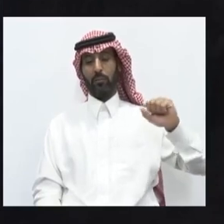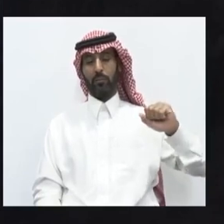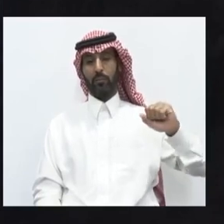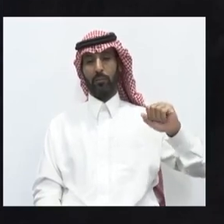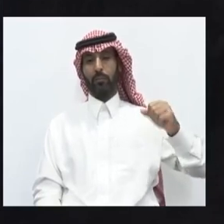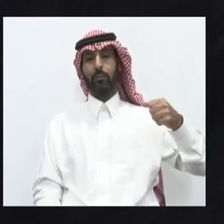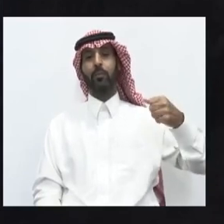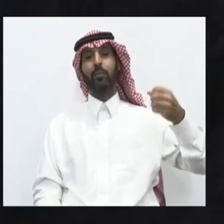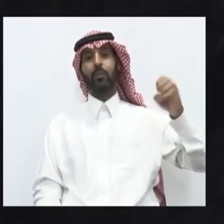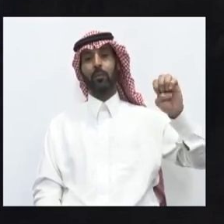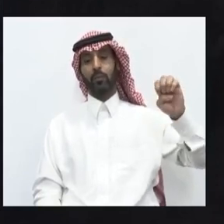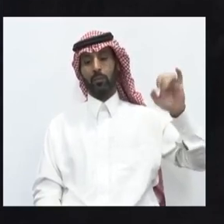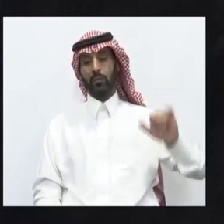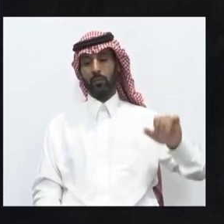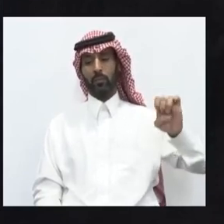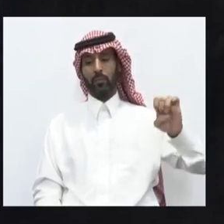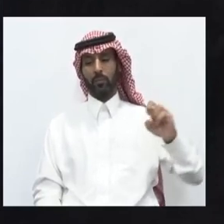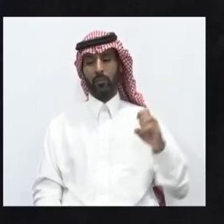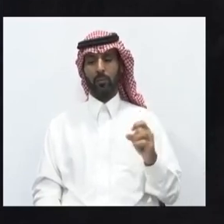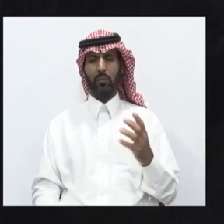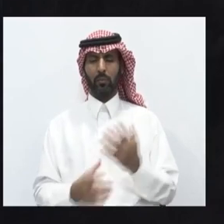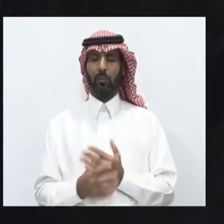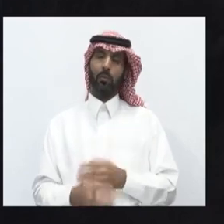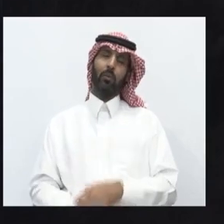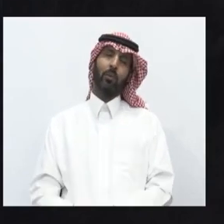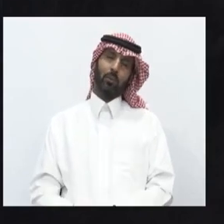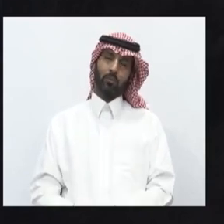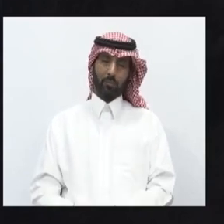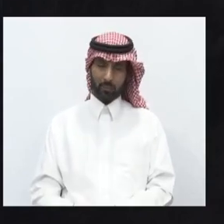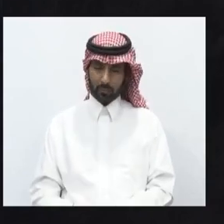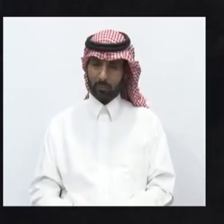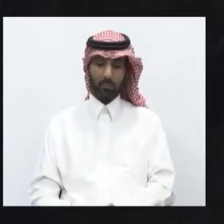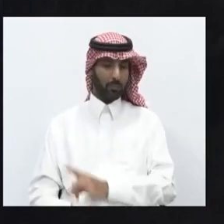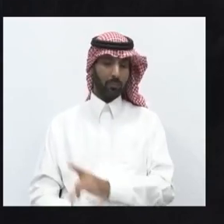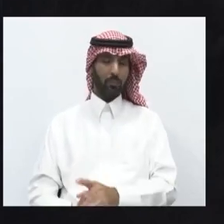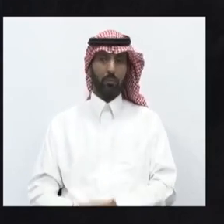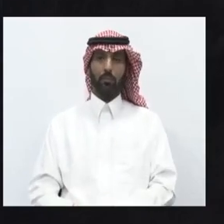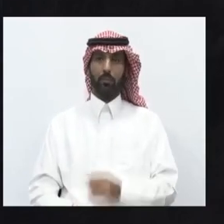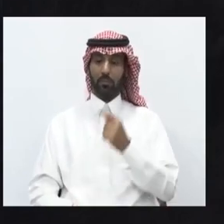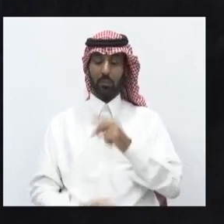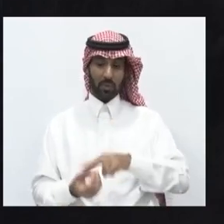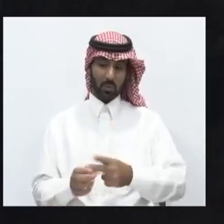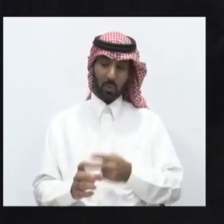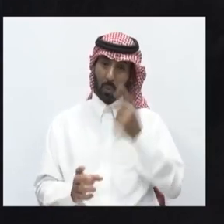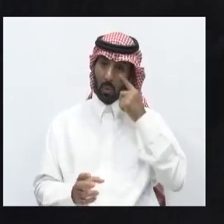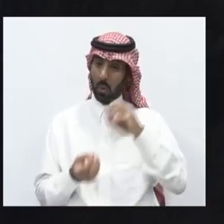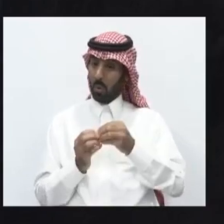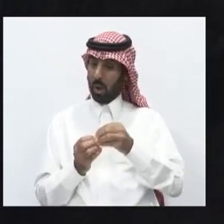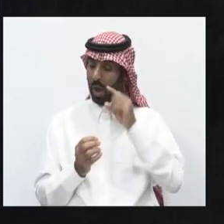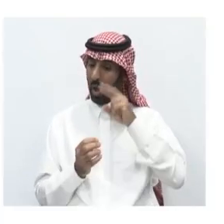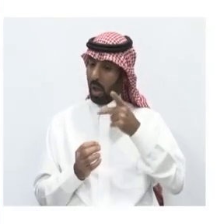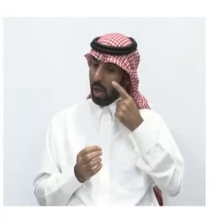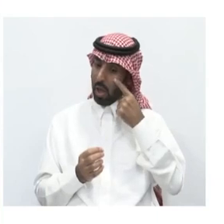them red-eye? Is it because your eyes are turning red? Of course not. So why do we call them